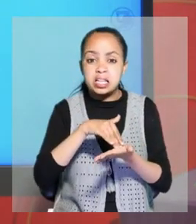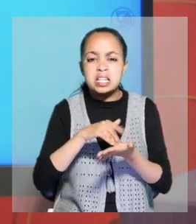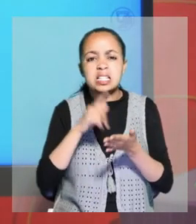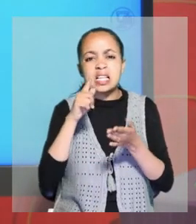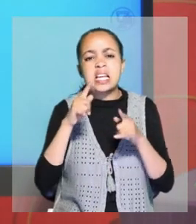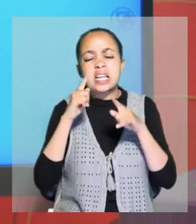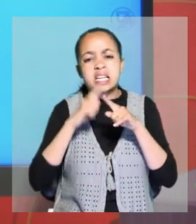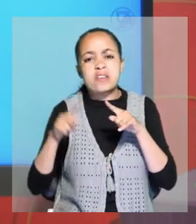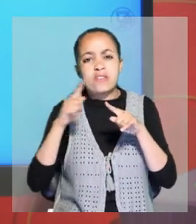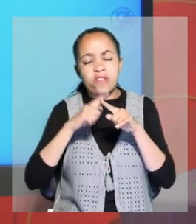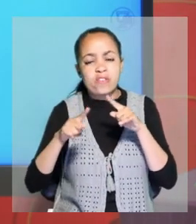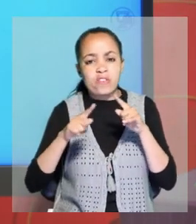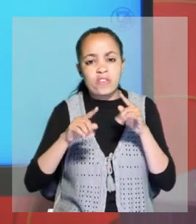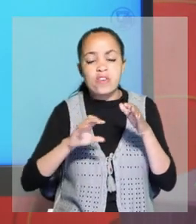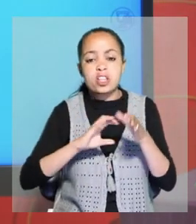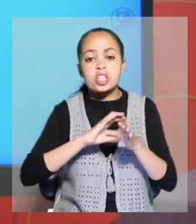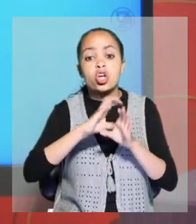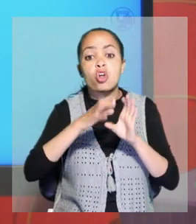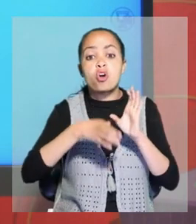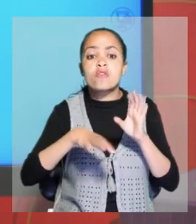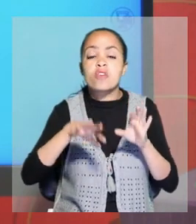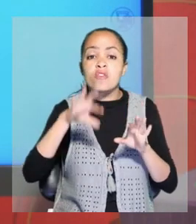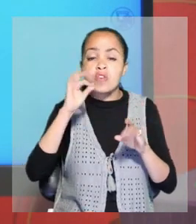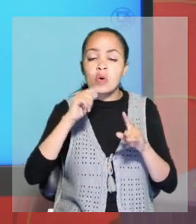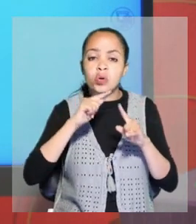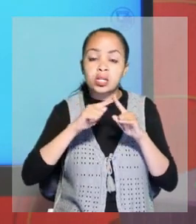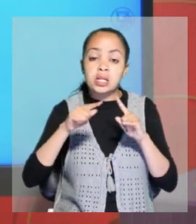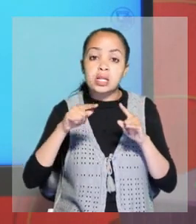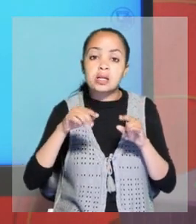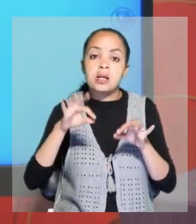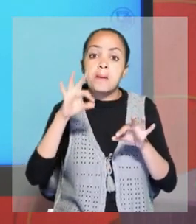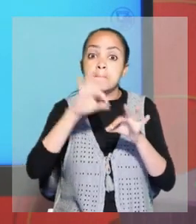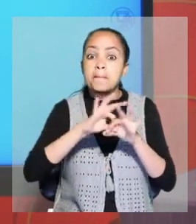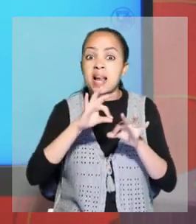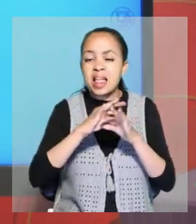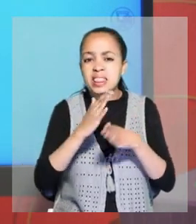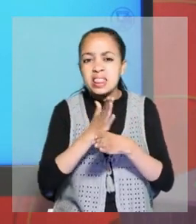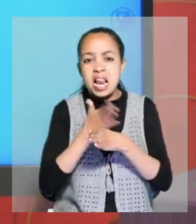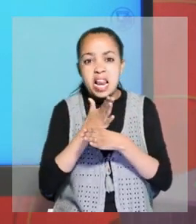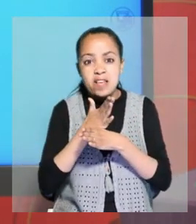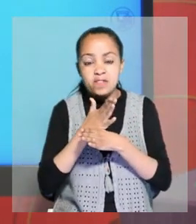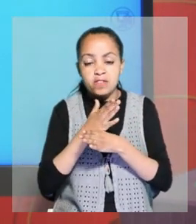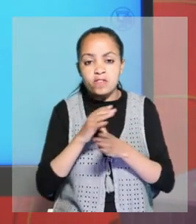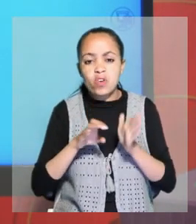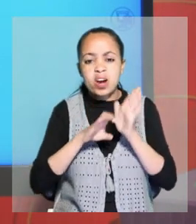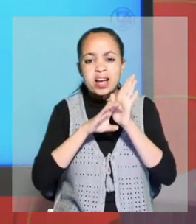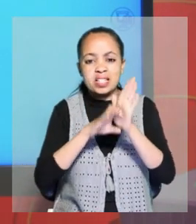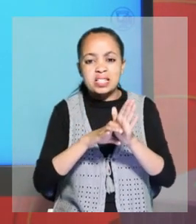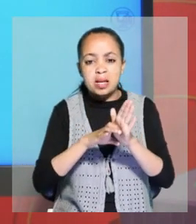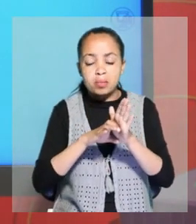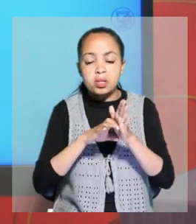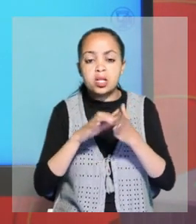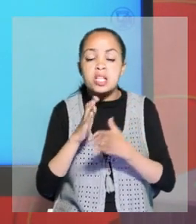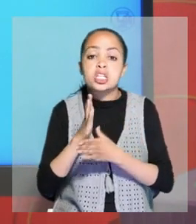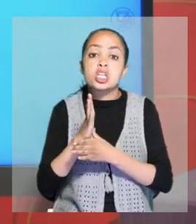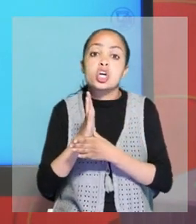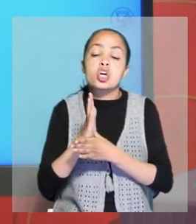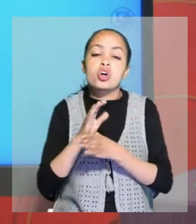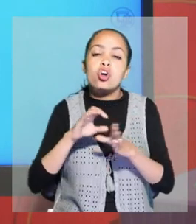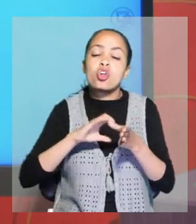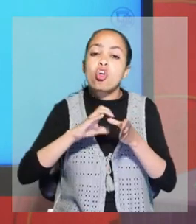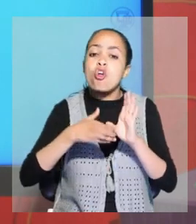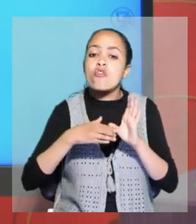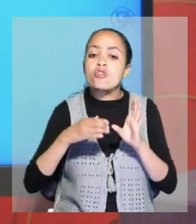are different chlorophyll molecules that is found in plant leaves. For example, there is chlorophyll B, there